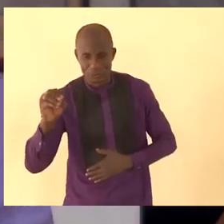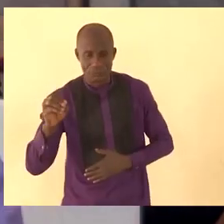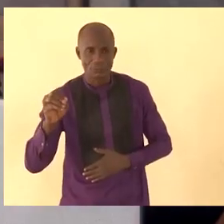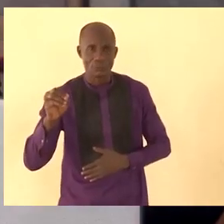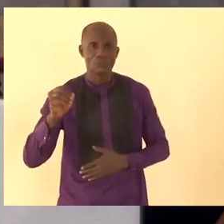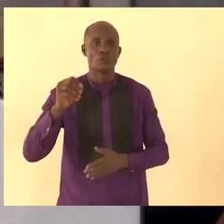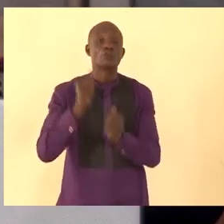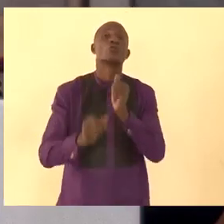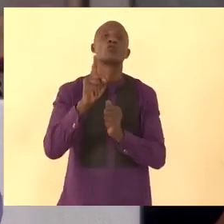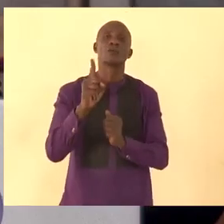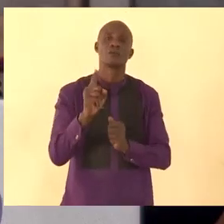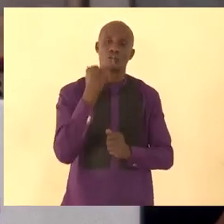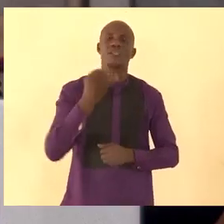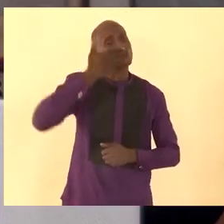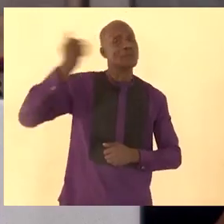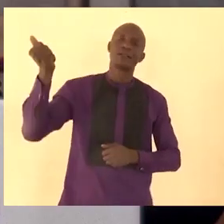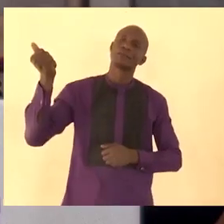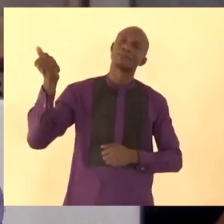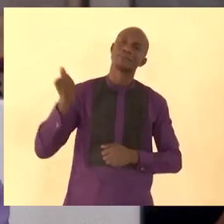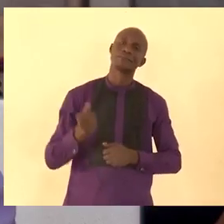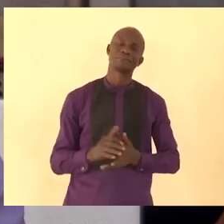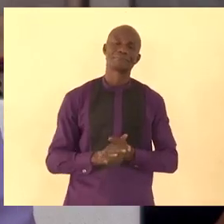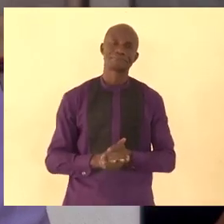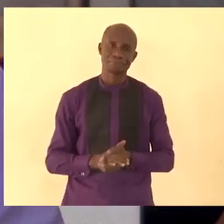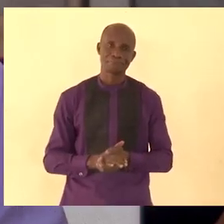So ultimately, which one is better?